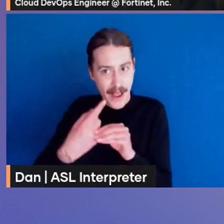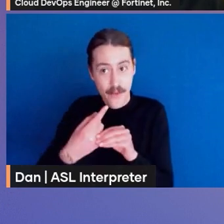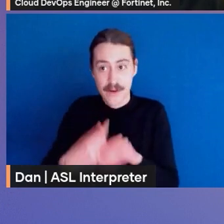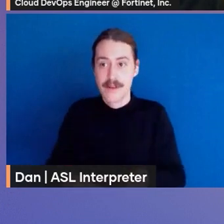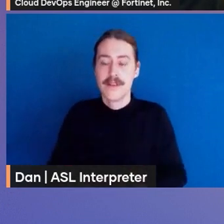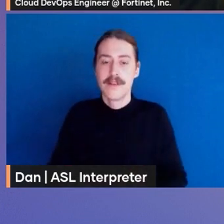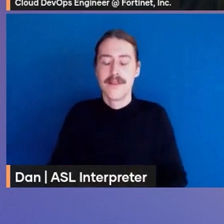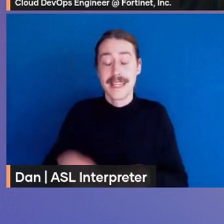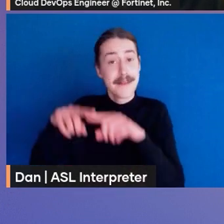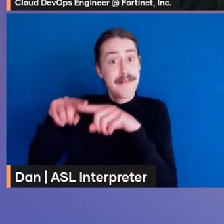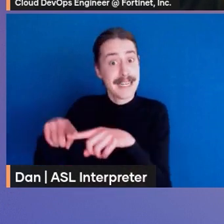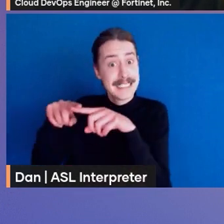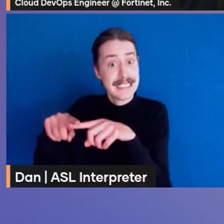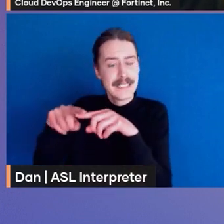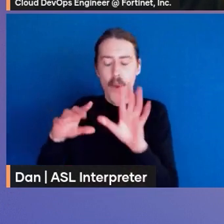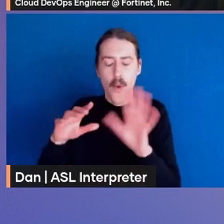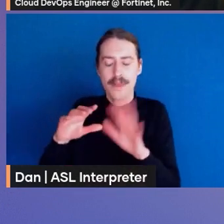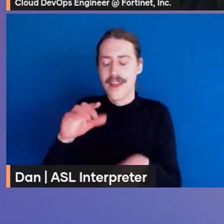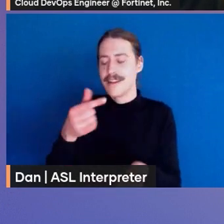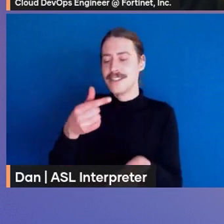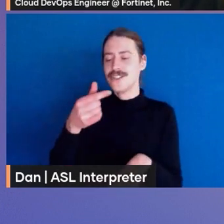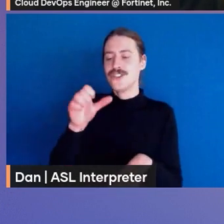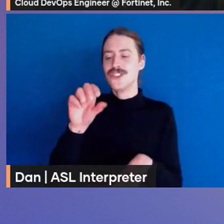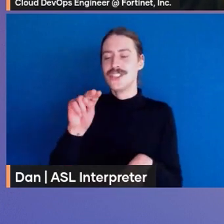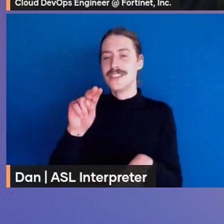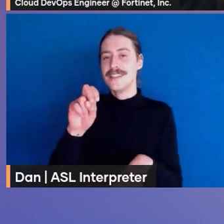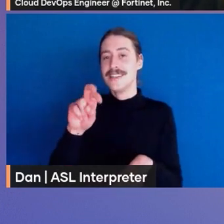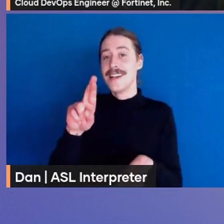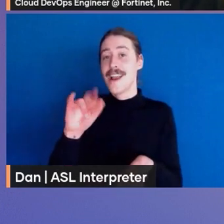excuse me, the generic modules.